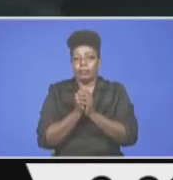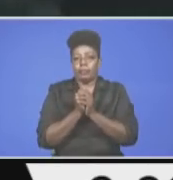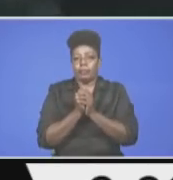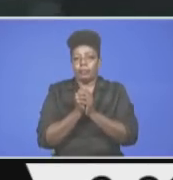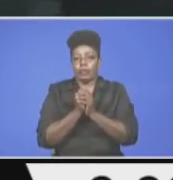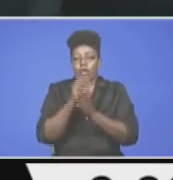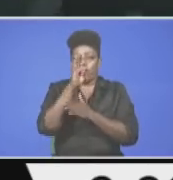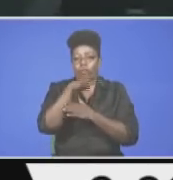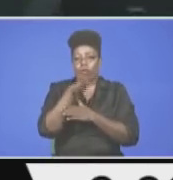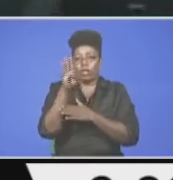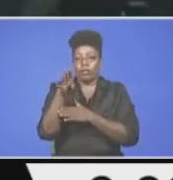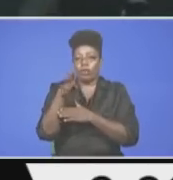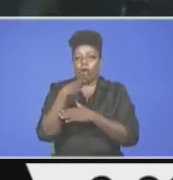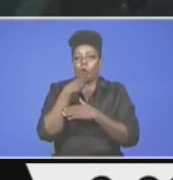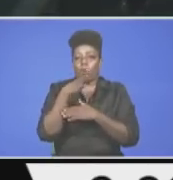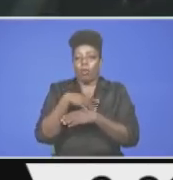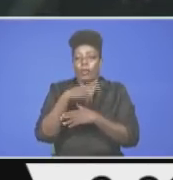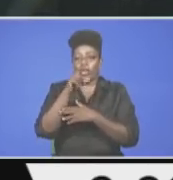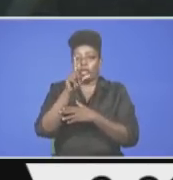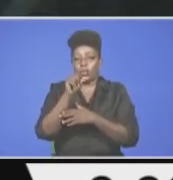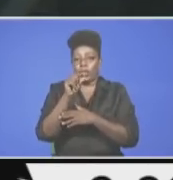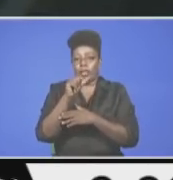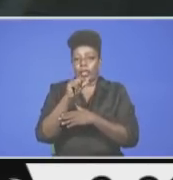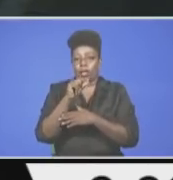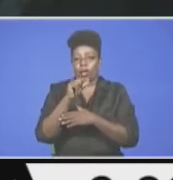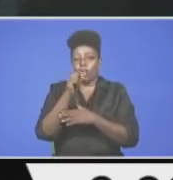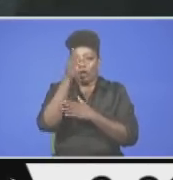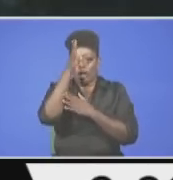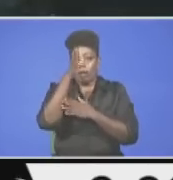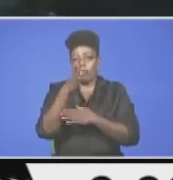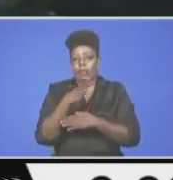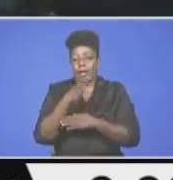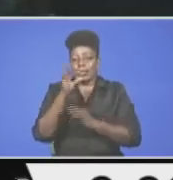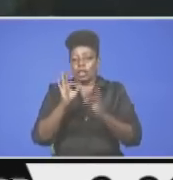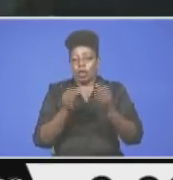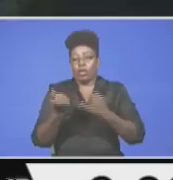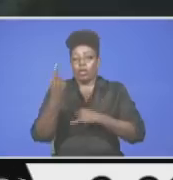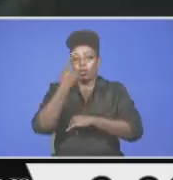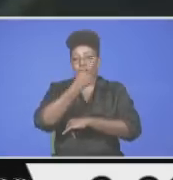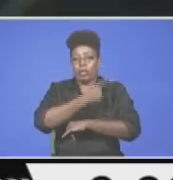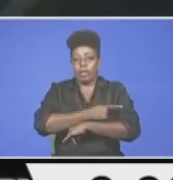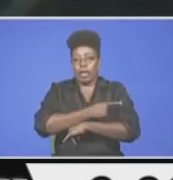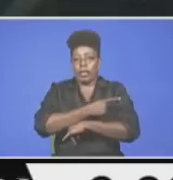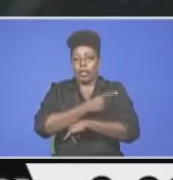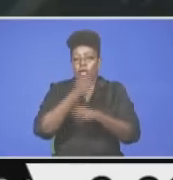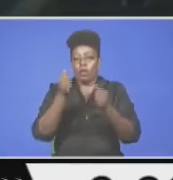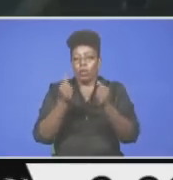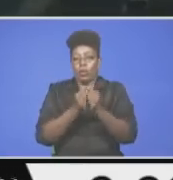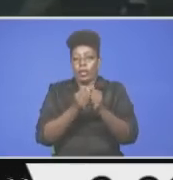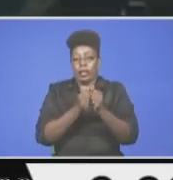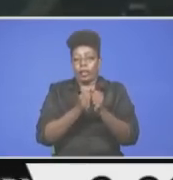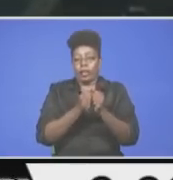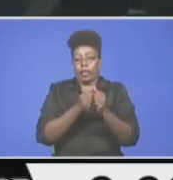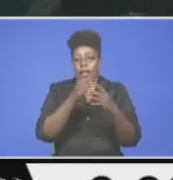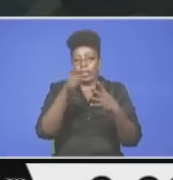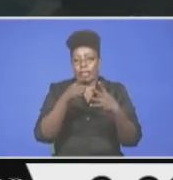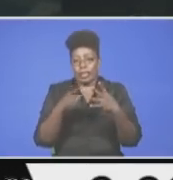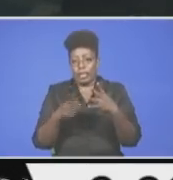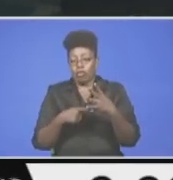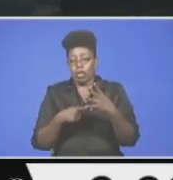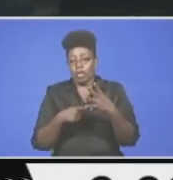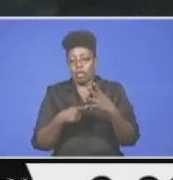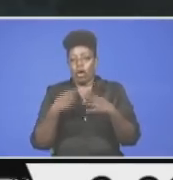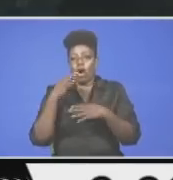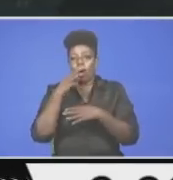Well, a 44-year-old woman and a 20-year-old man arraigned in the magistrate's court today in connection with a series of fraud charges. Fern